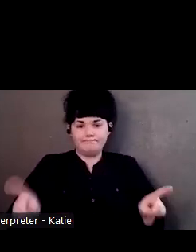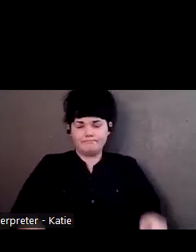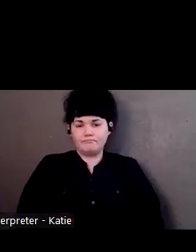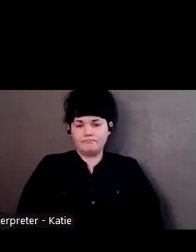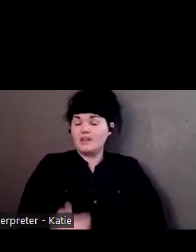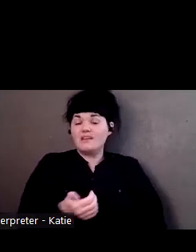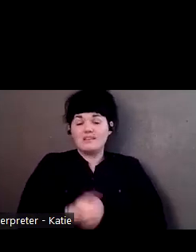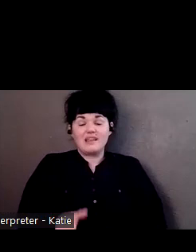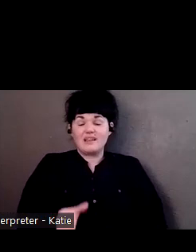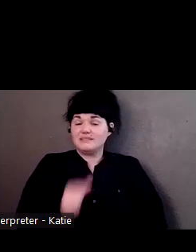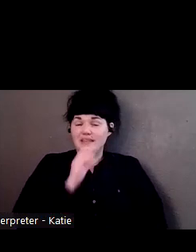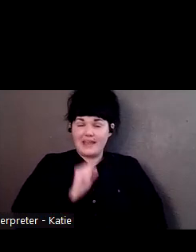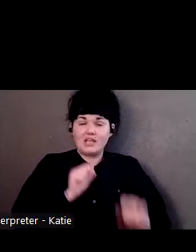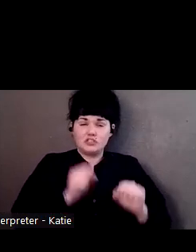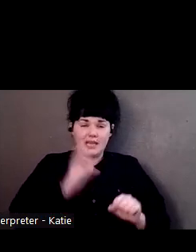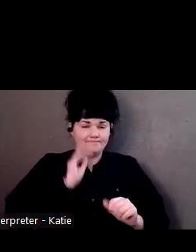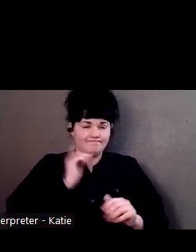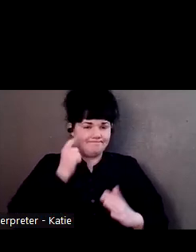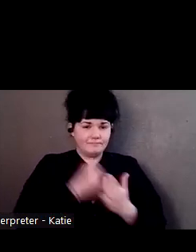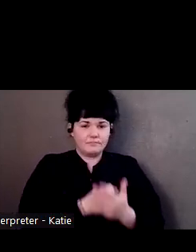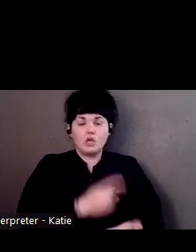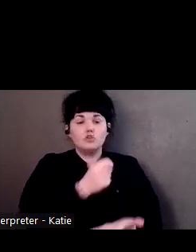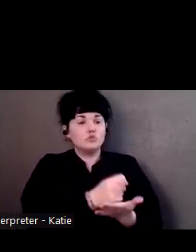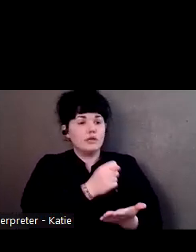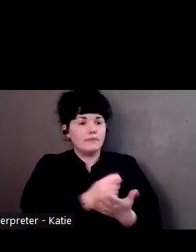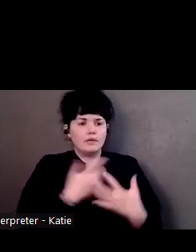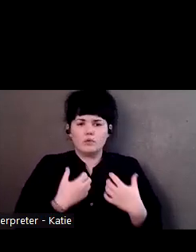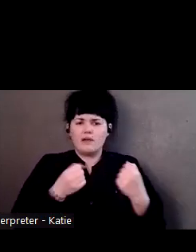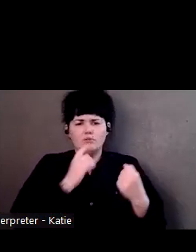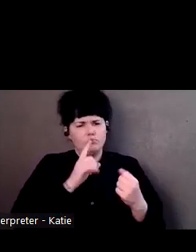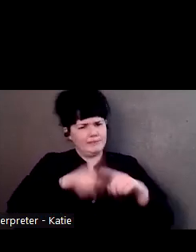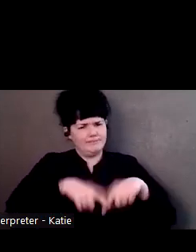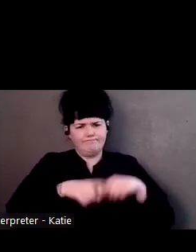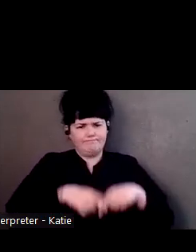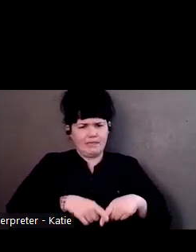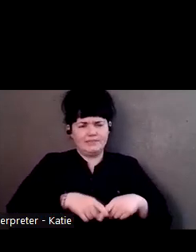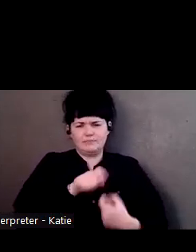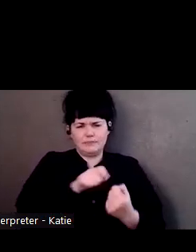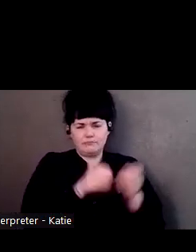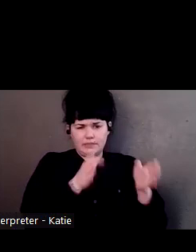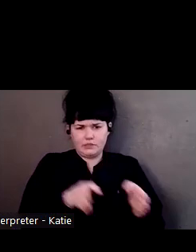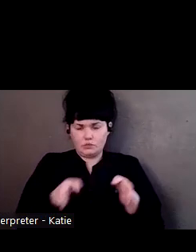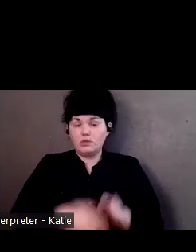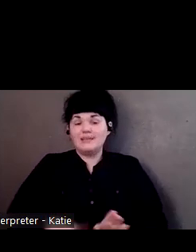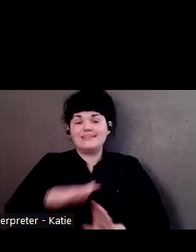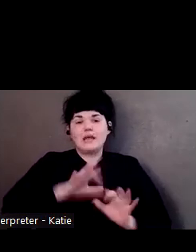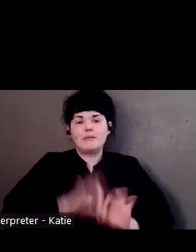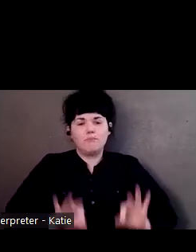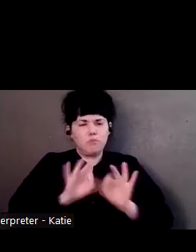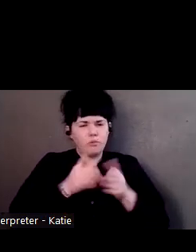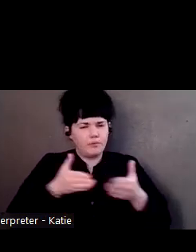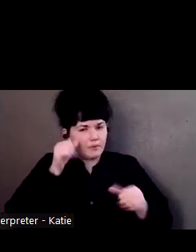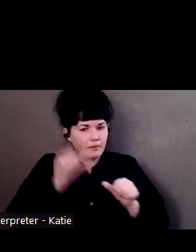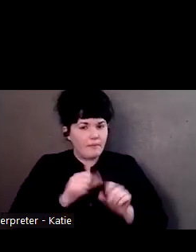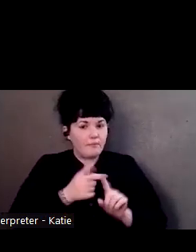age, and treatment and recovery is individualized. And that is one of the most important factors of this presentation.